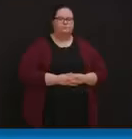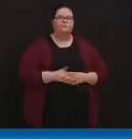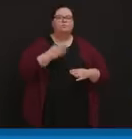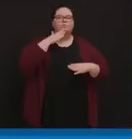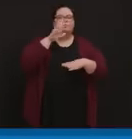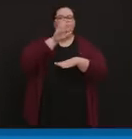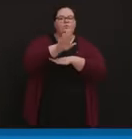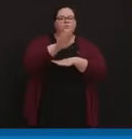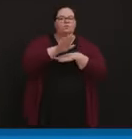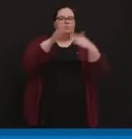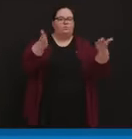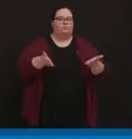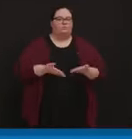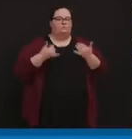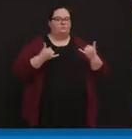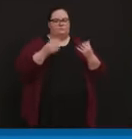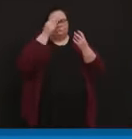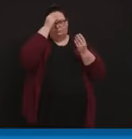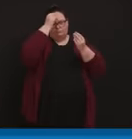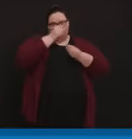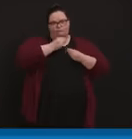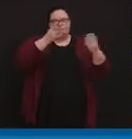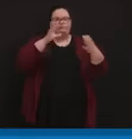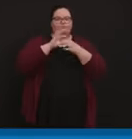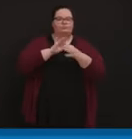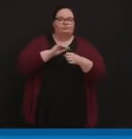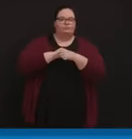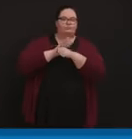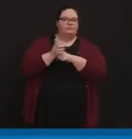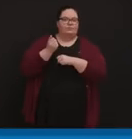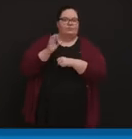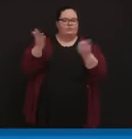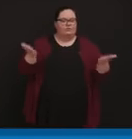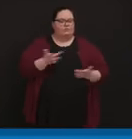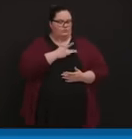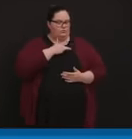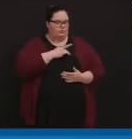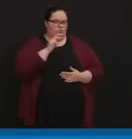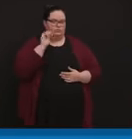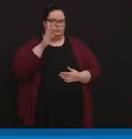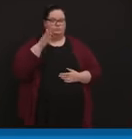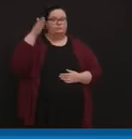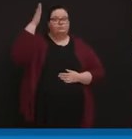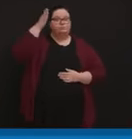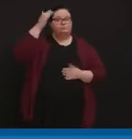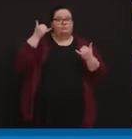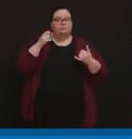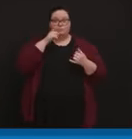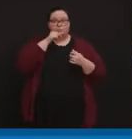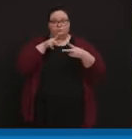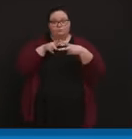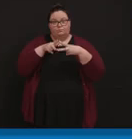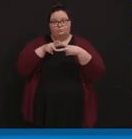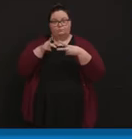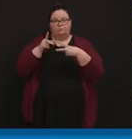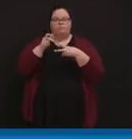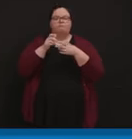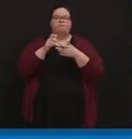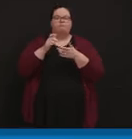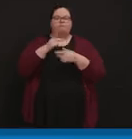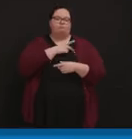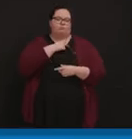Good afternoon, everybody, and welcome to today's update on COVID-19 in New Brunswick. Speaking on behalf of the province today are